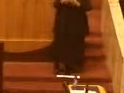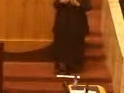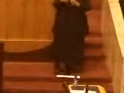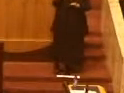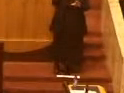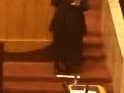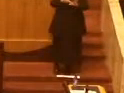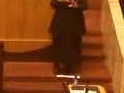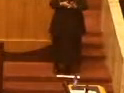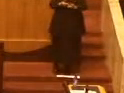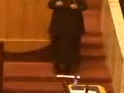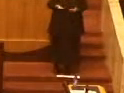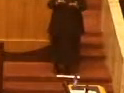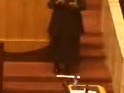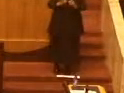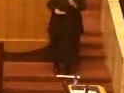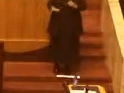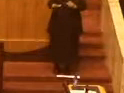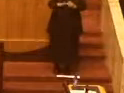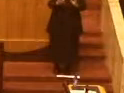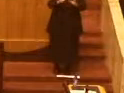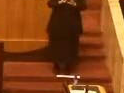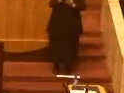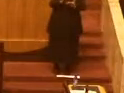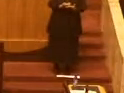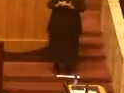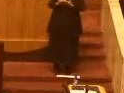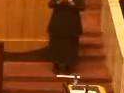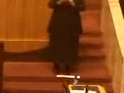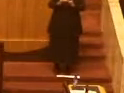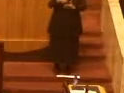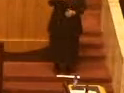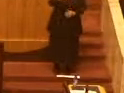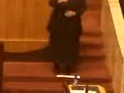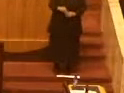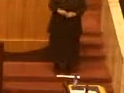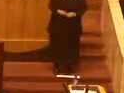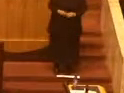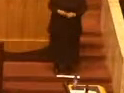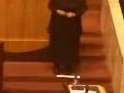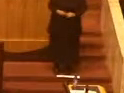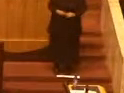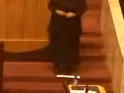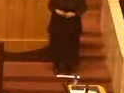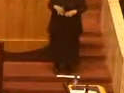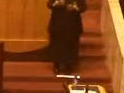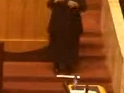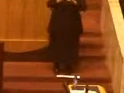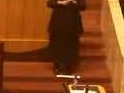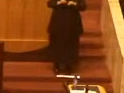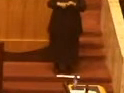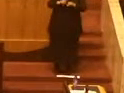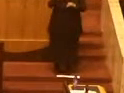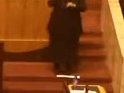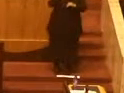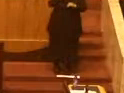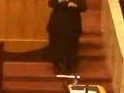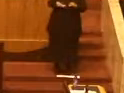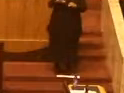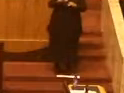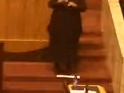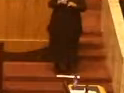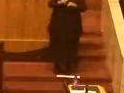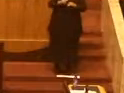supply by all sectors of economy, delivery, therefore, as well as the quantity reality